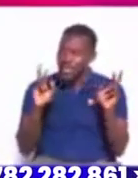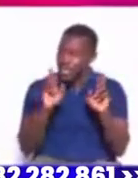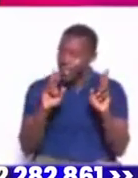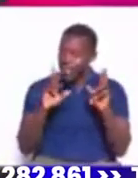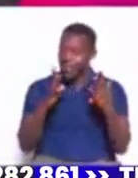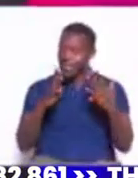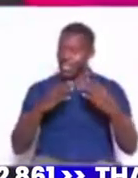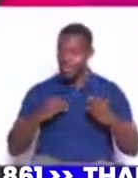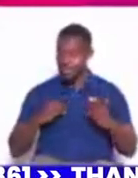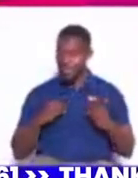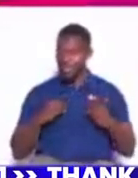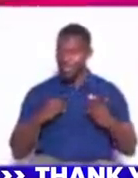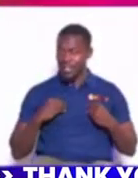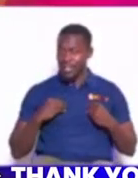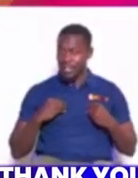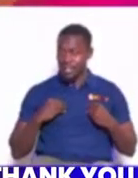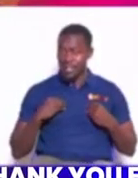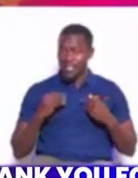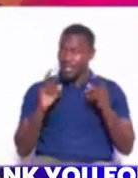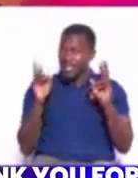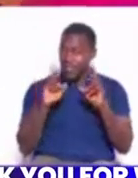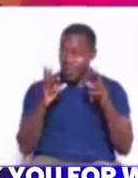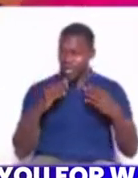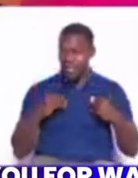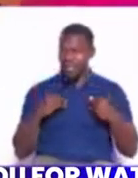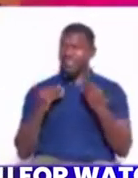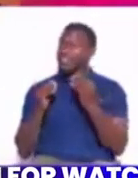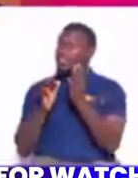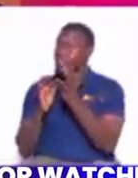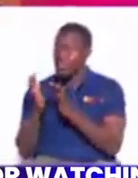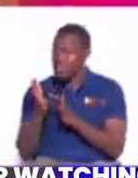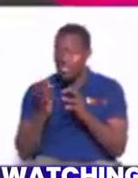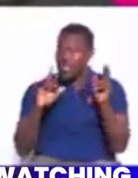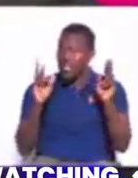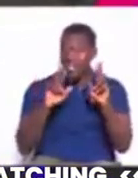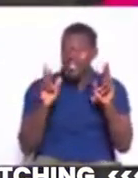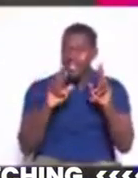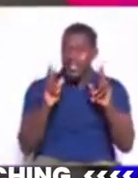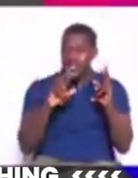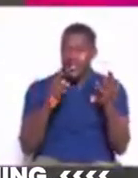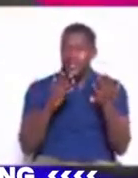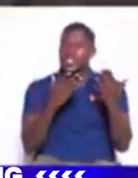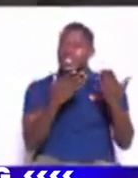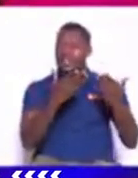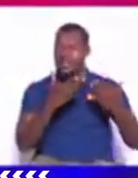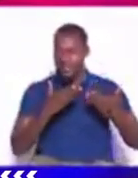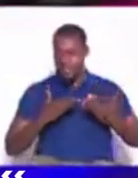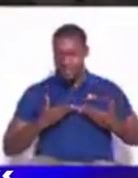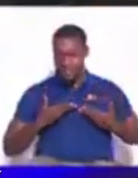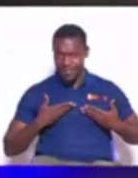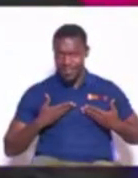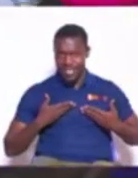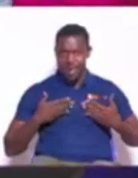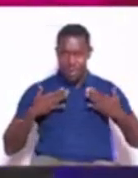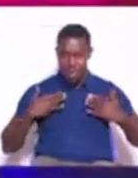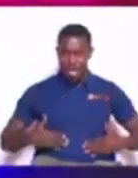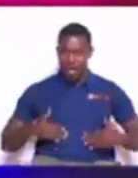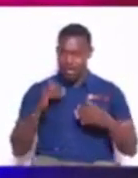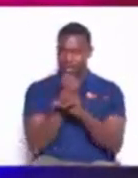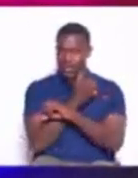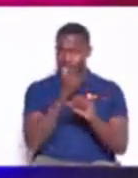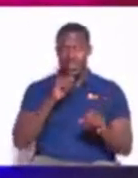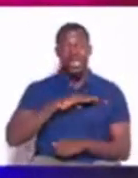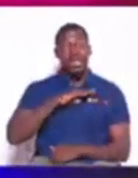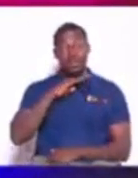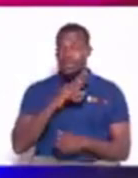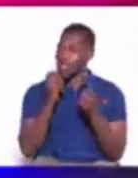he comes? Do you long to be changed into his likeness when he comes? Do you long to ascend into heaven if you've died